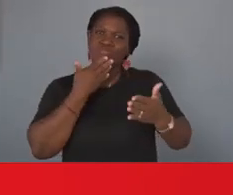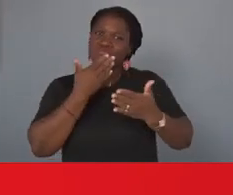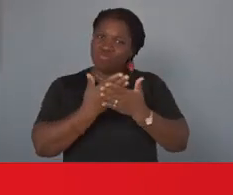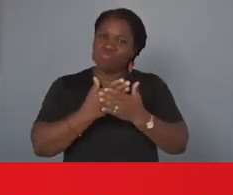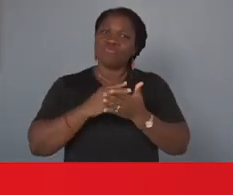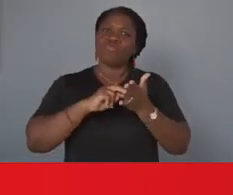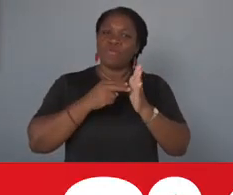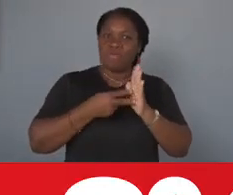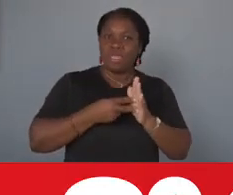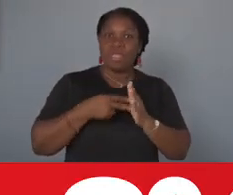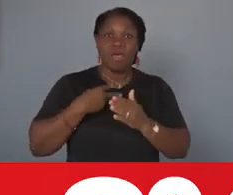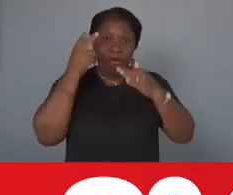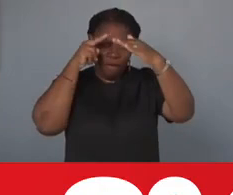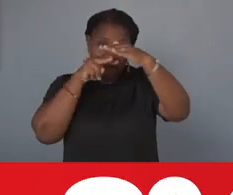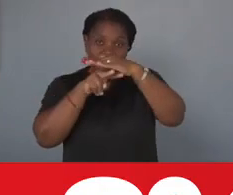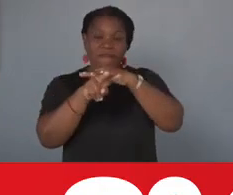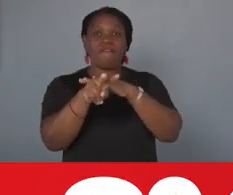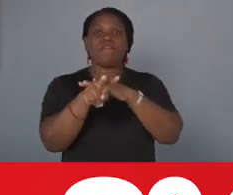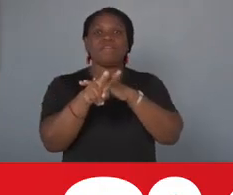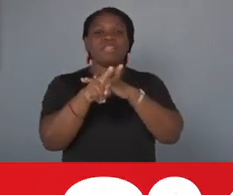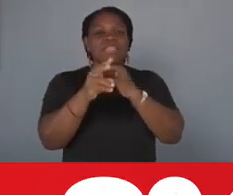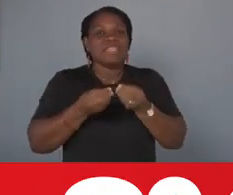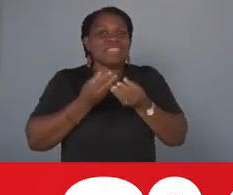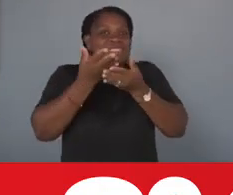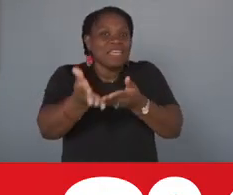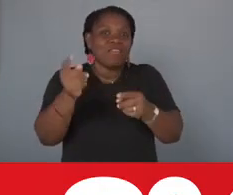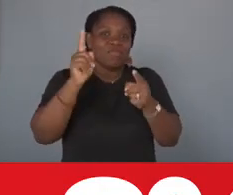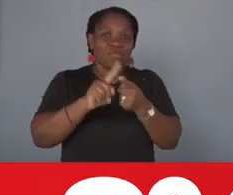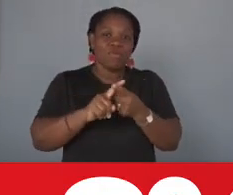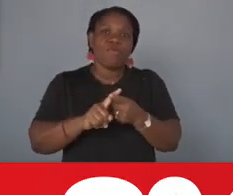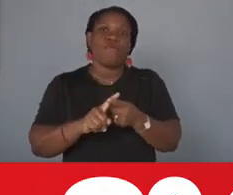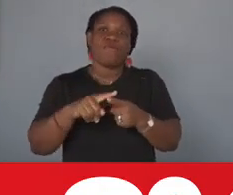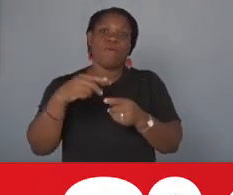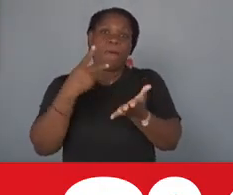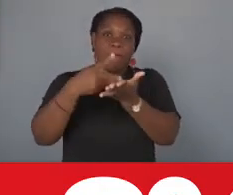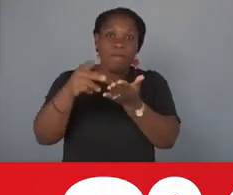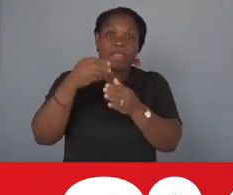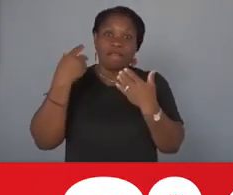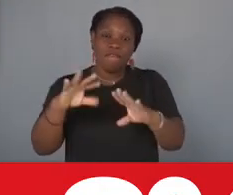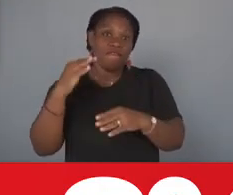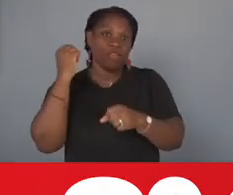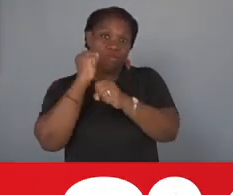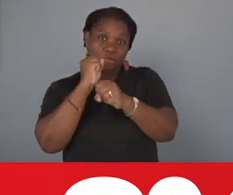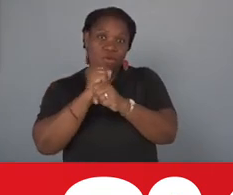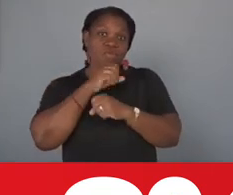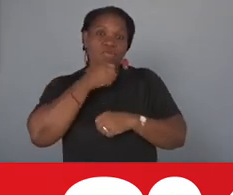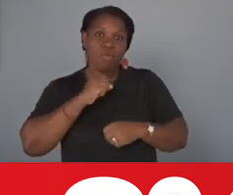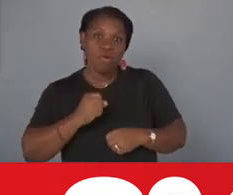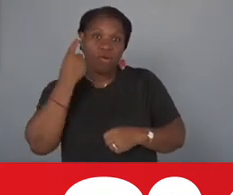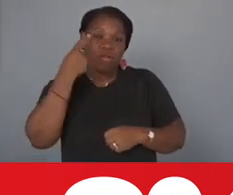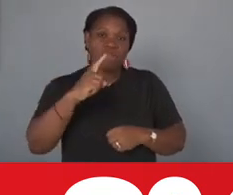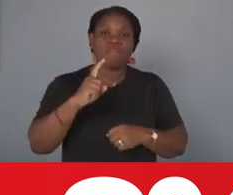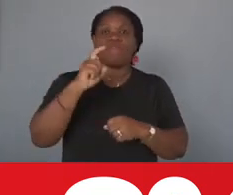compensation. Our inclusive vision extends to a contributory pension plan, an 8%